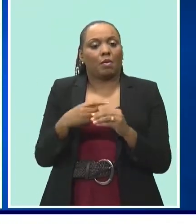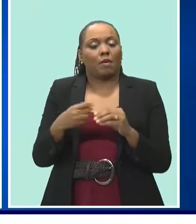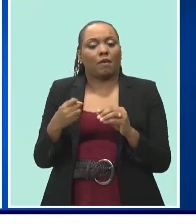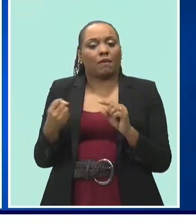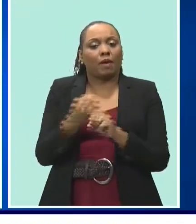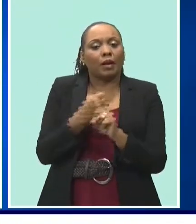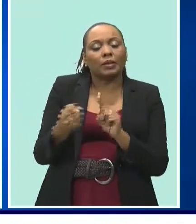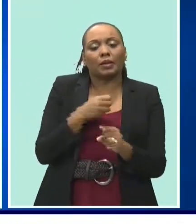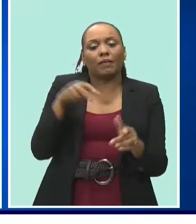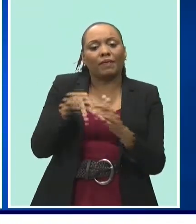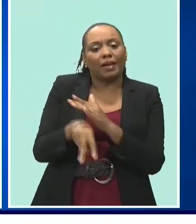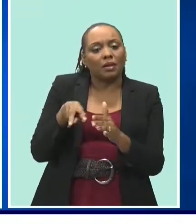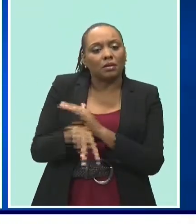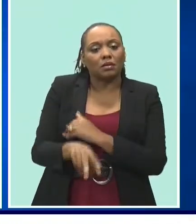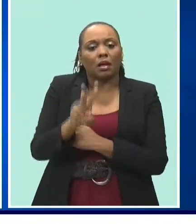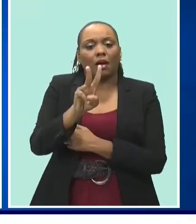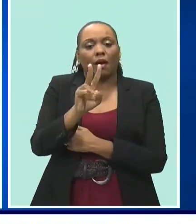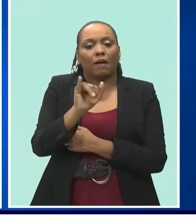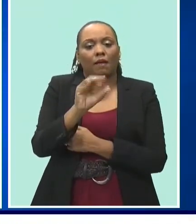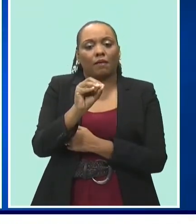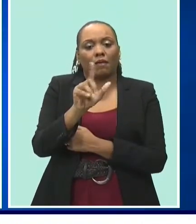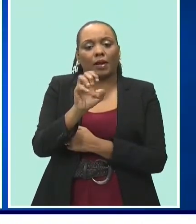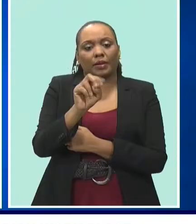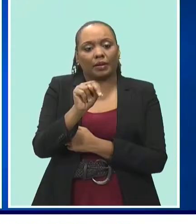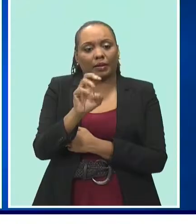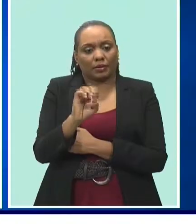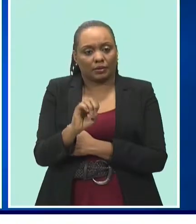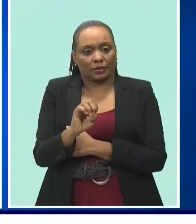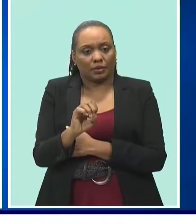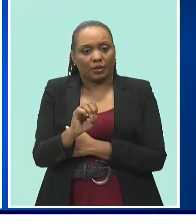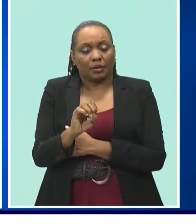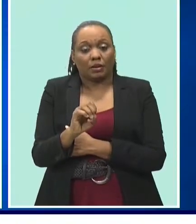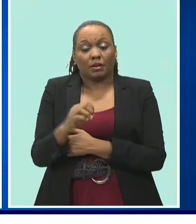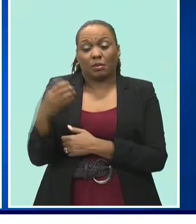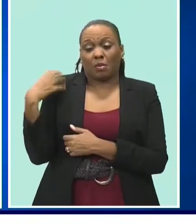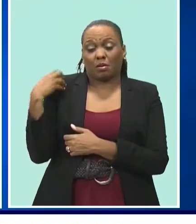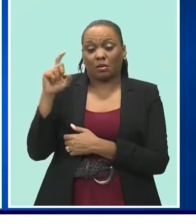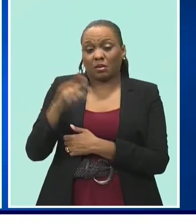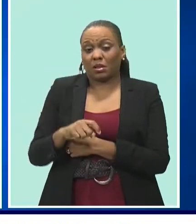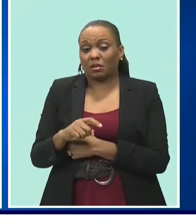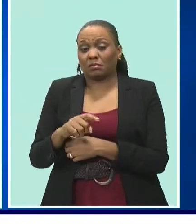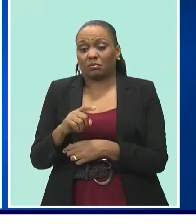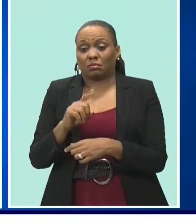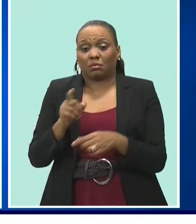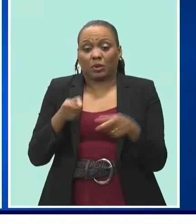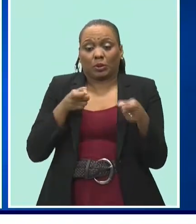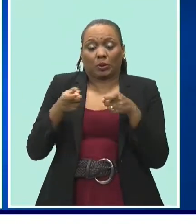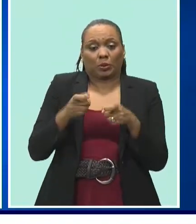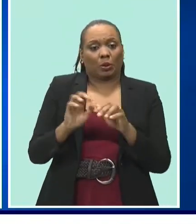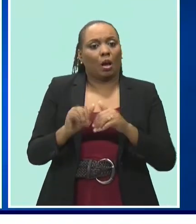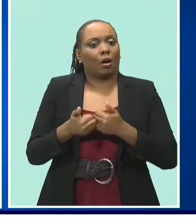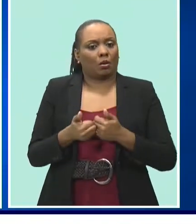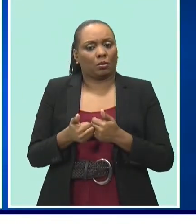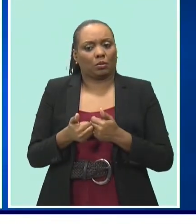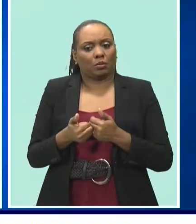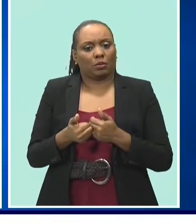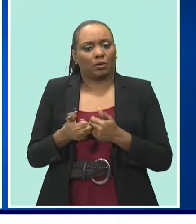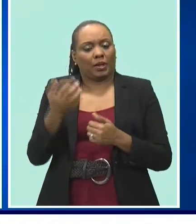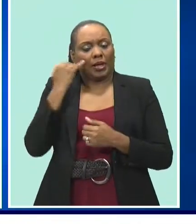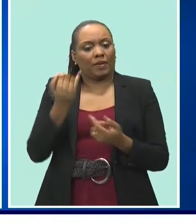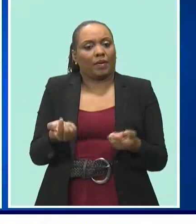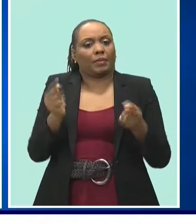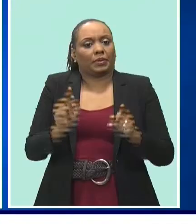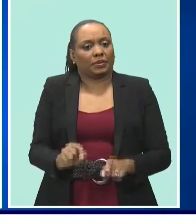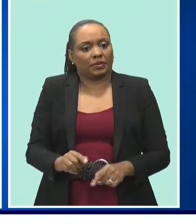says employers must ensure they are equipped to deal with any eventuality. We seem to be faced with a more aggressive society